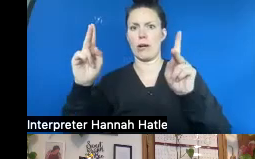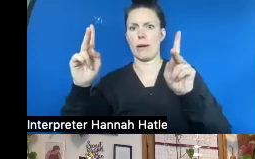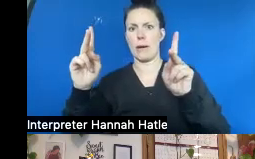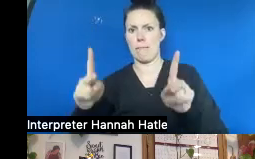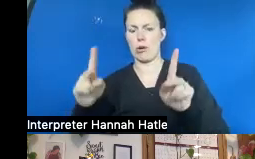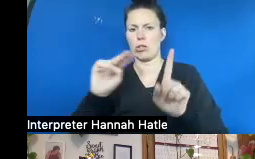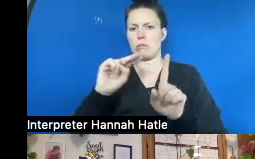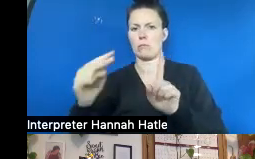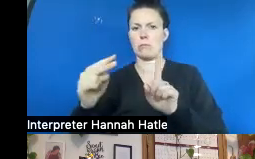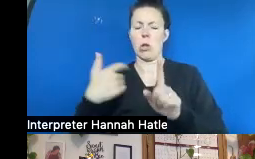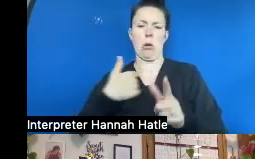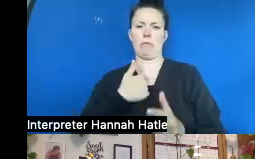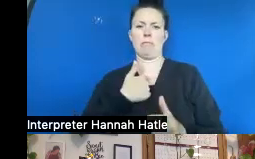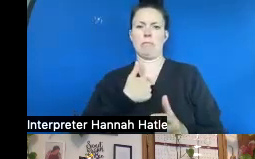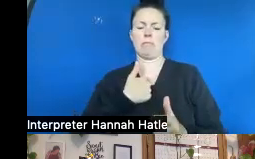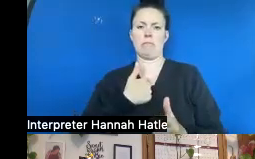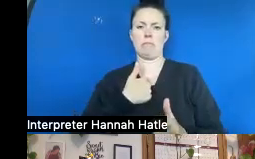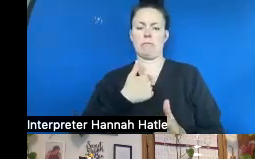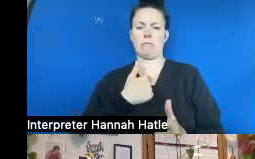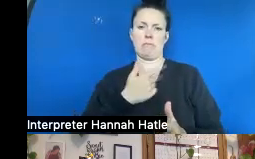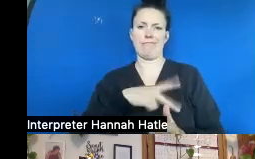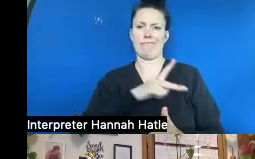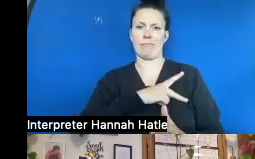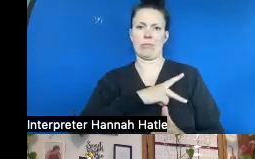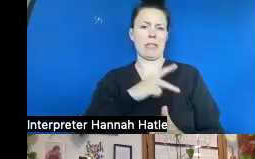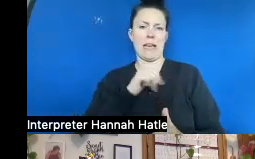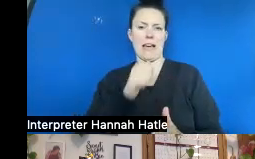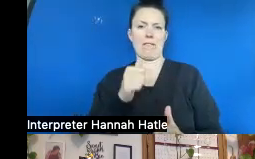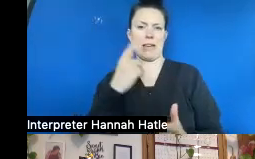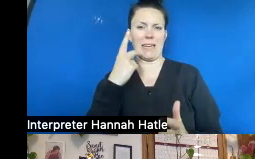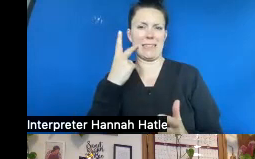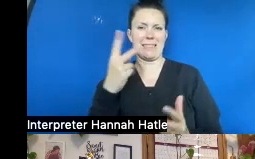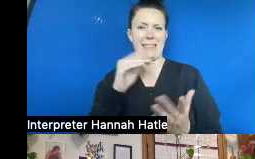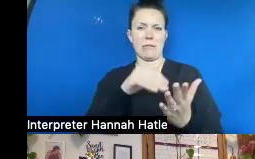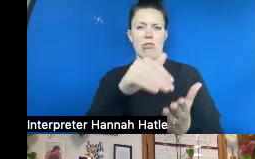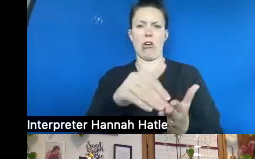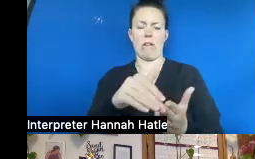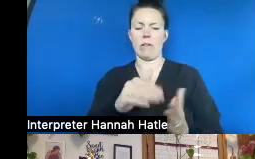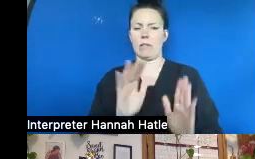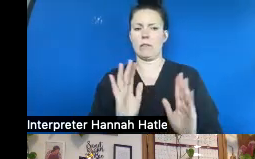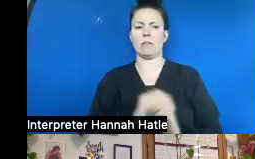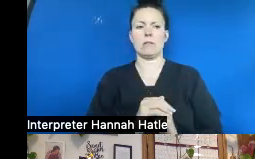personally seen it too much, but I know it's out there, and sometimes with the X.